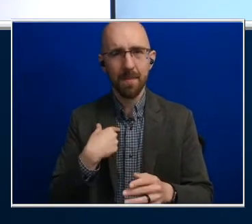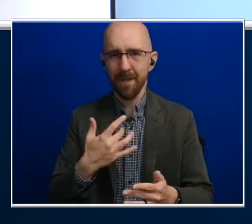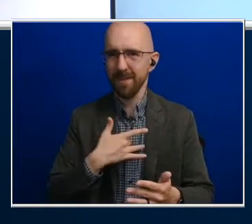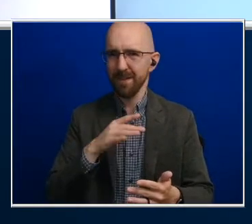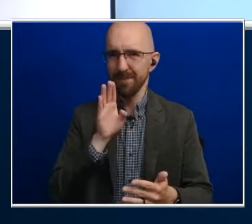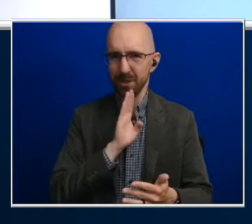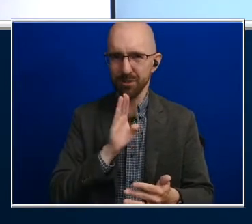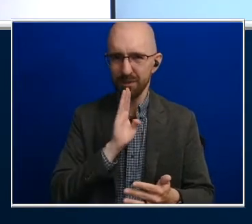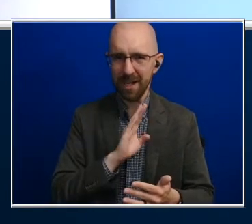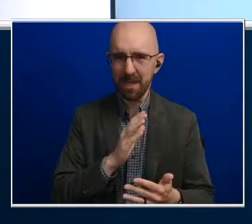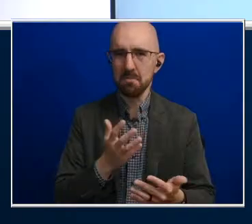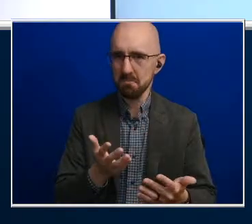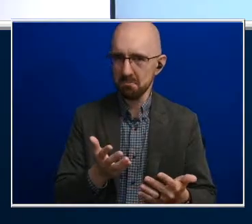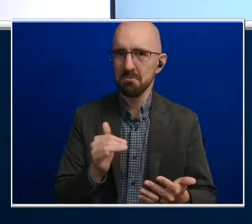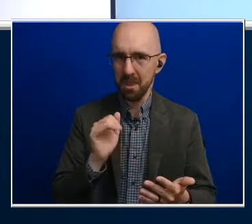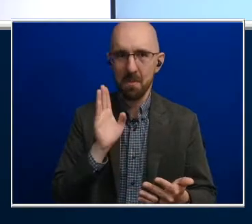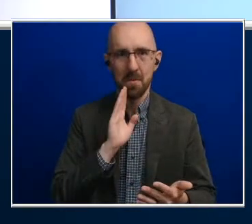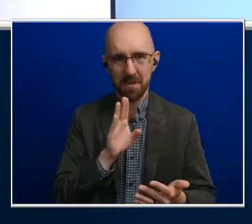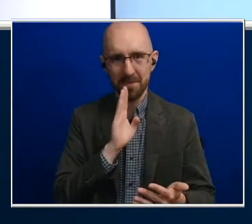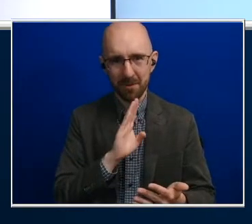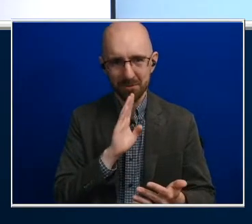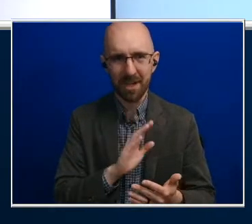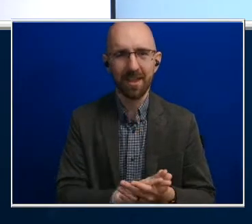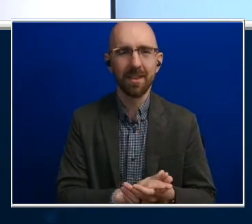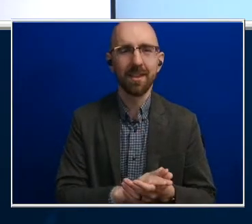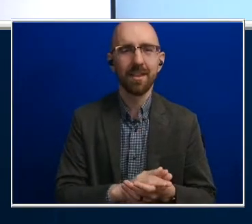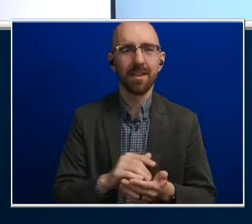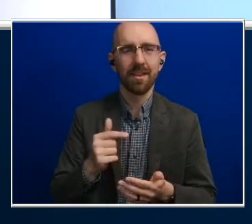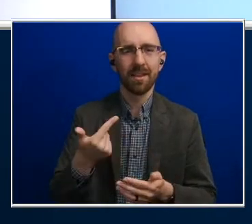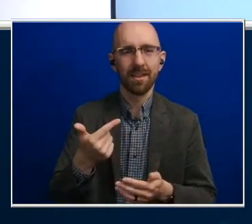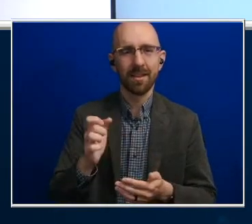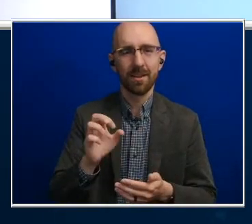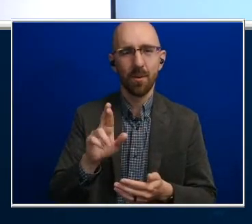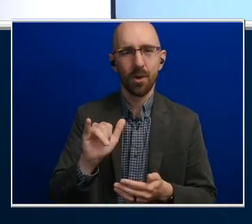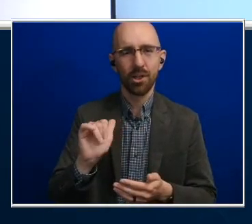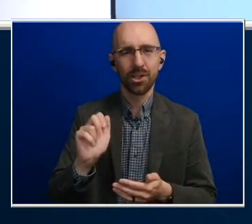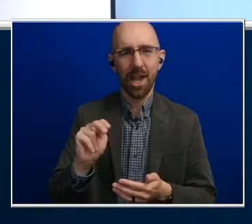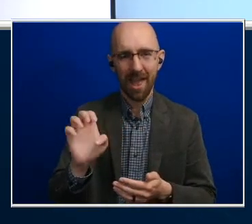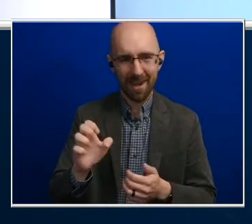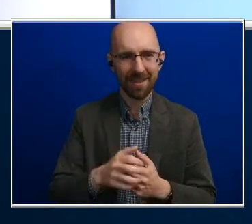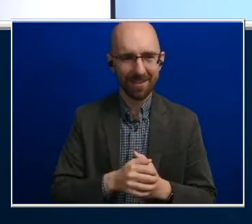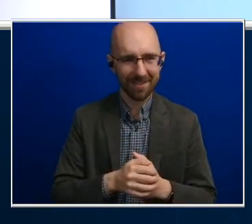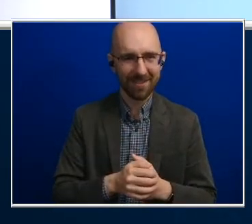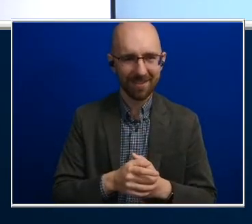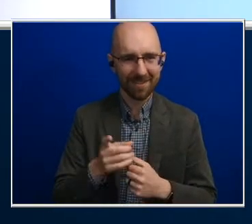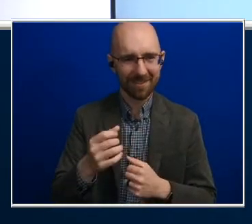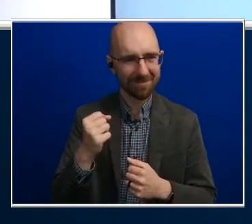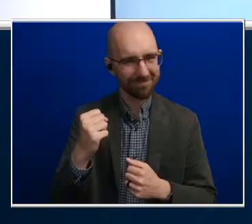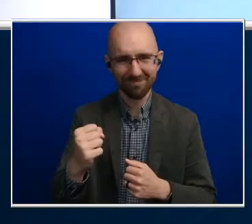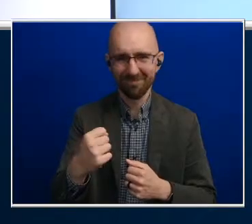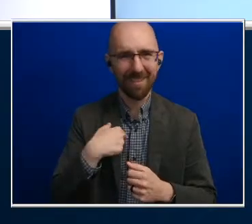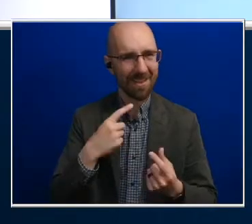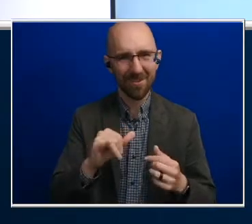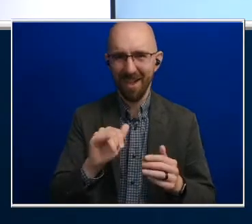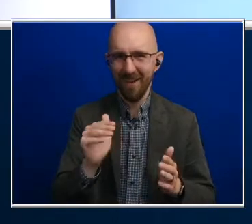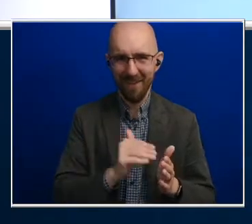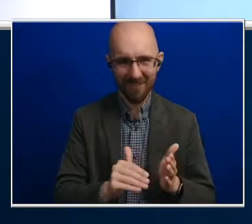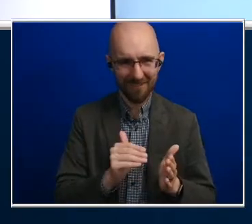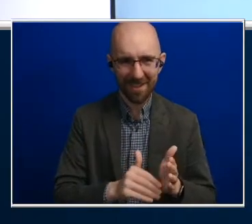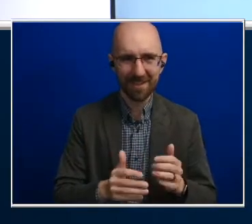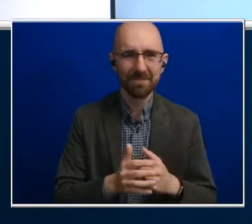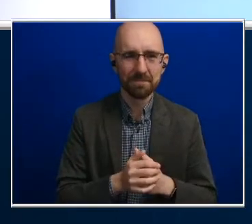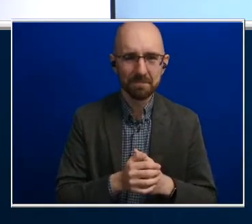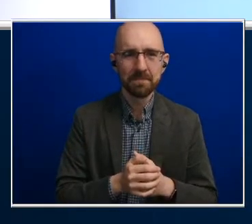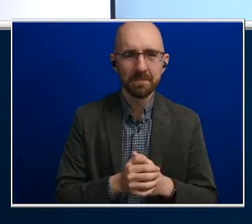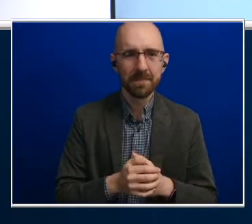would be frustrating. Then Georgianne Grunthau. Just put it on there. I do it all the time. Cheering. Georgianne